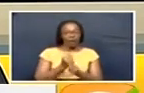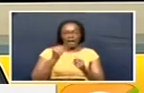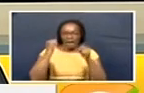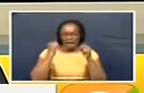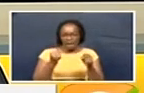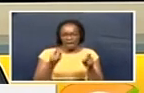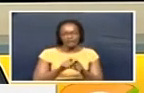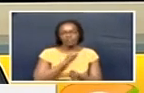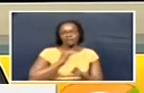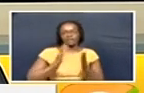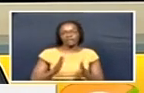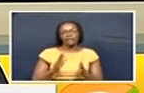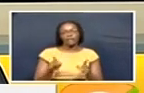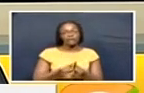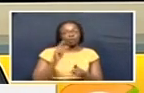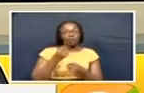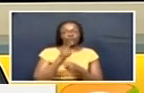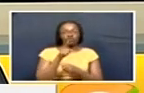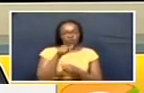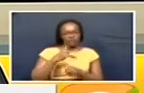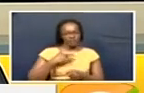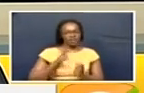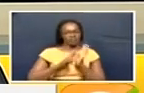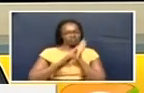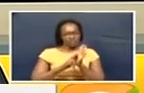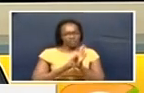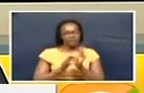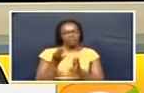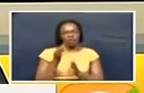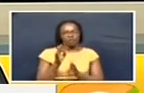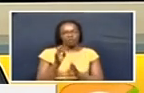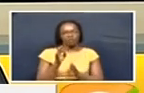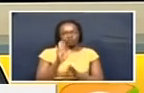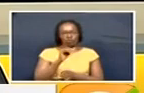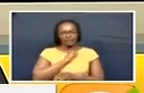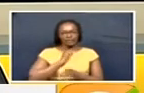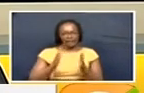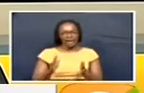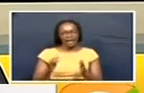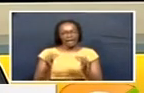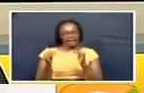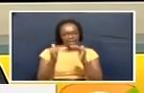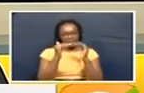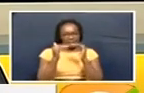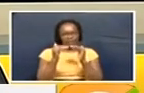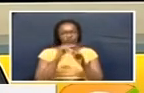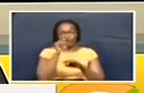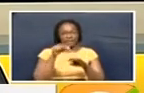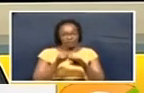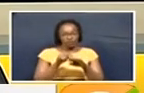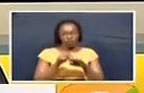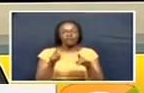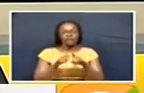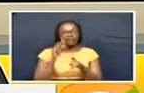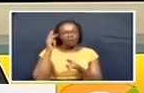senator. I'll make sure that you will feel the representation of by your senator at the national level, that I'll be very